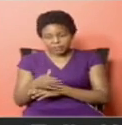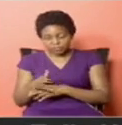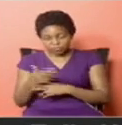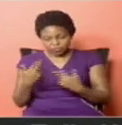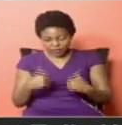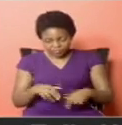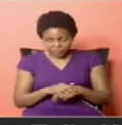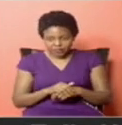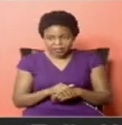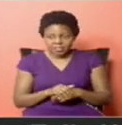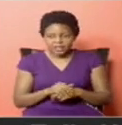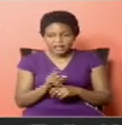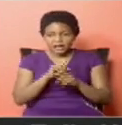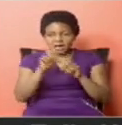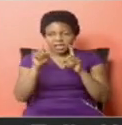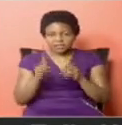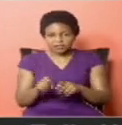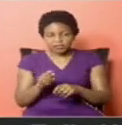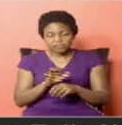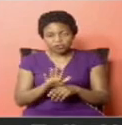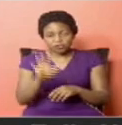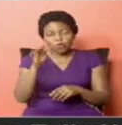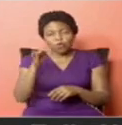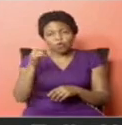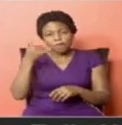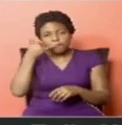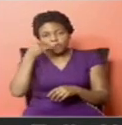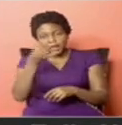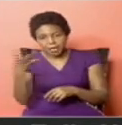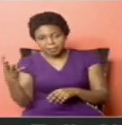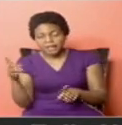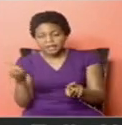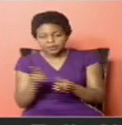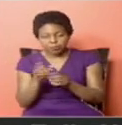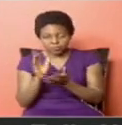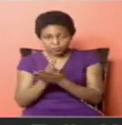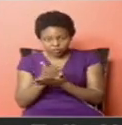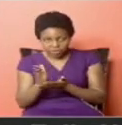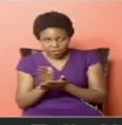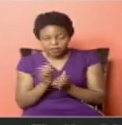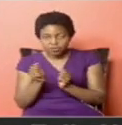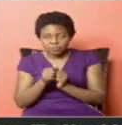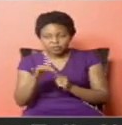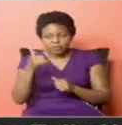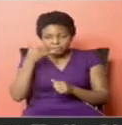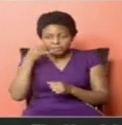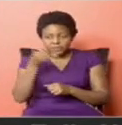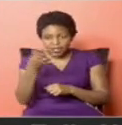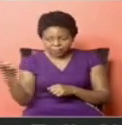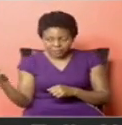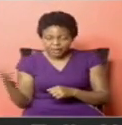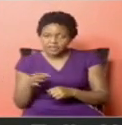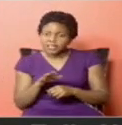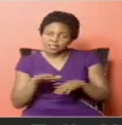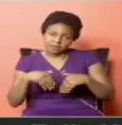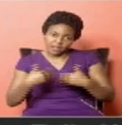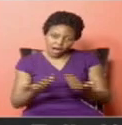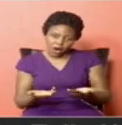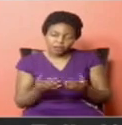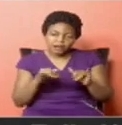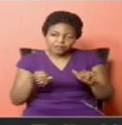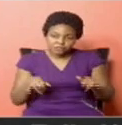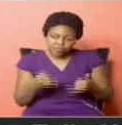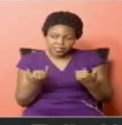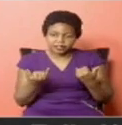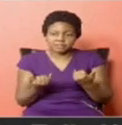Health asked for your telephone contact, which we shared with her. That is the far we can go, and